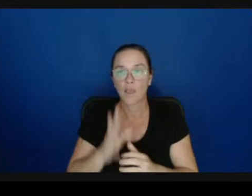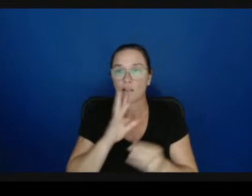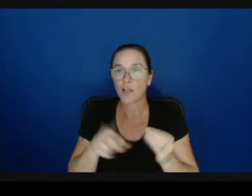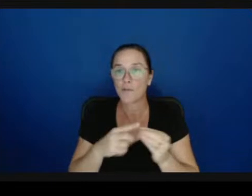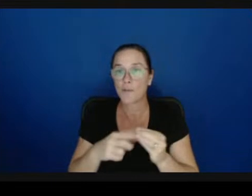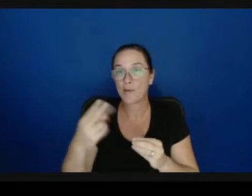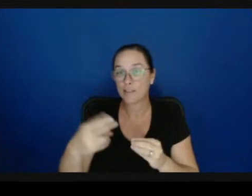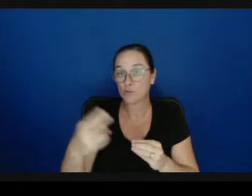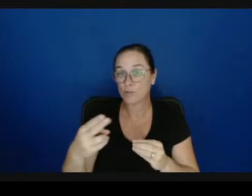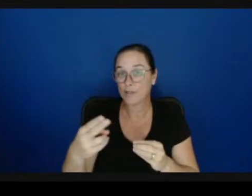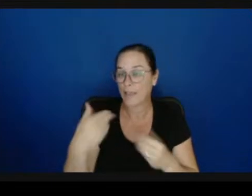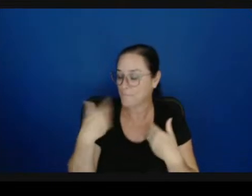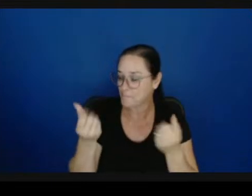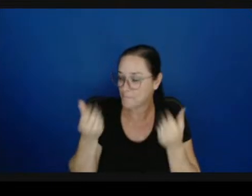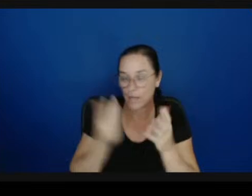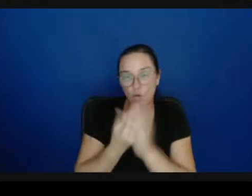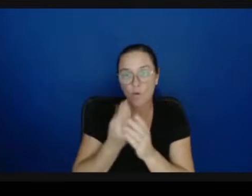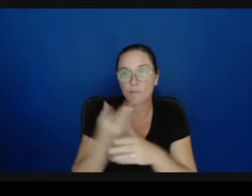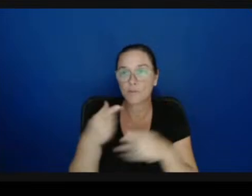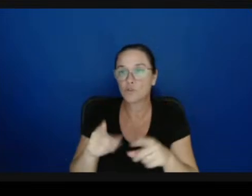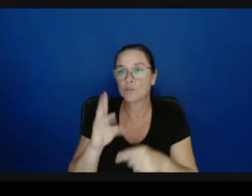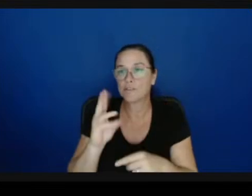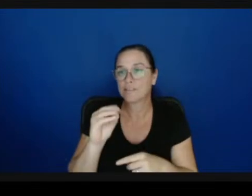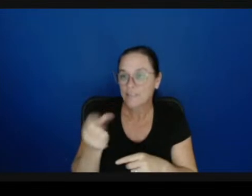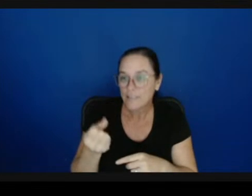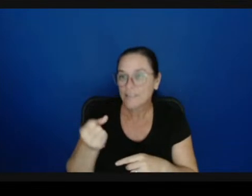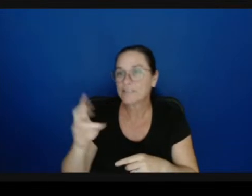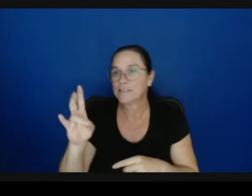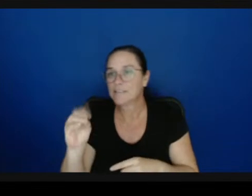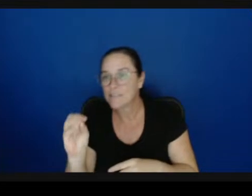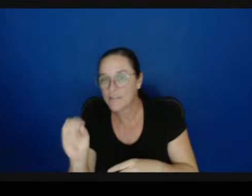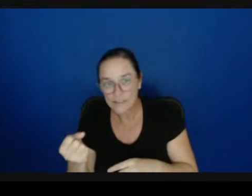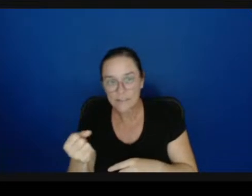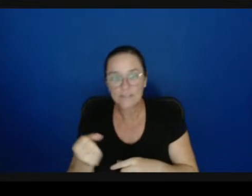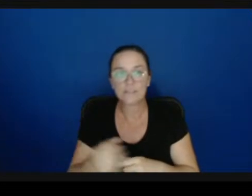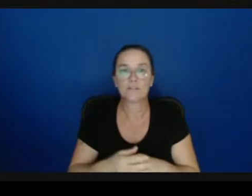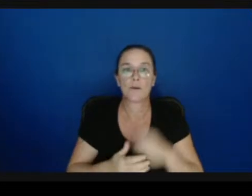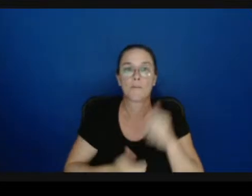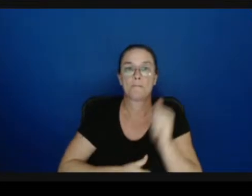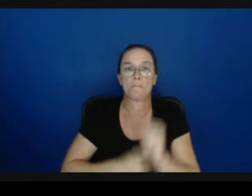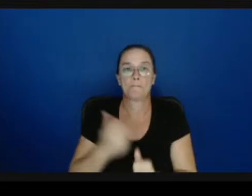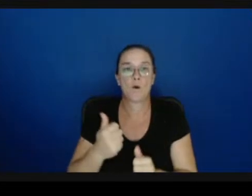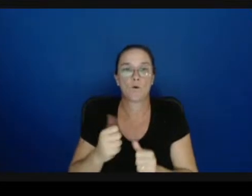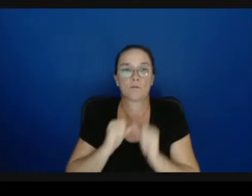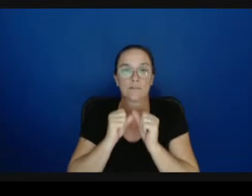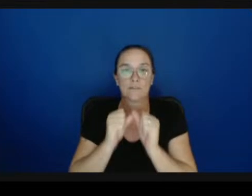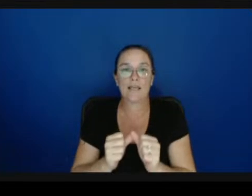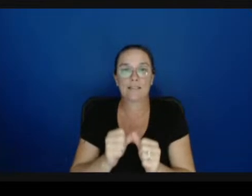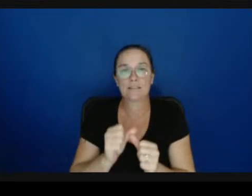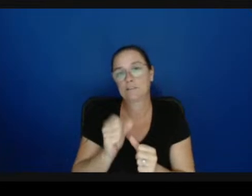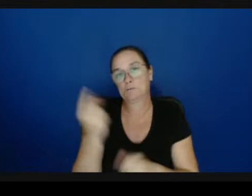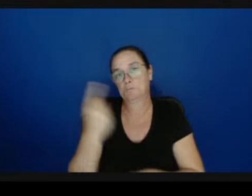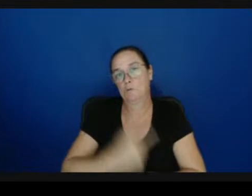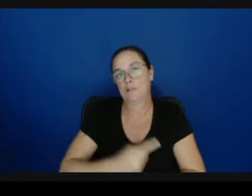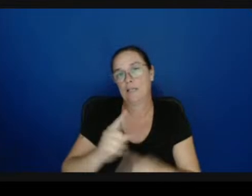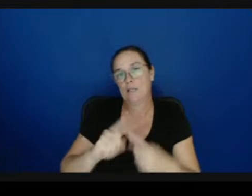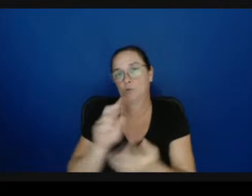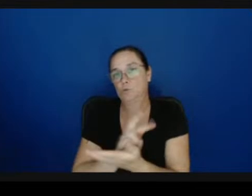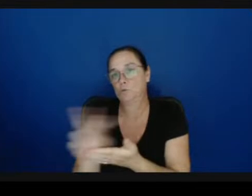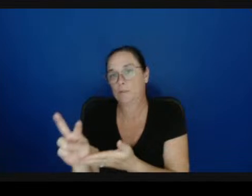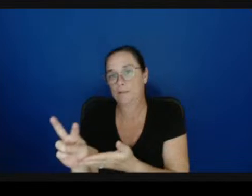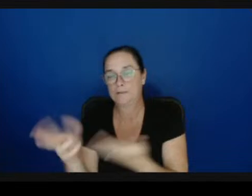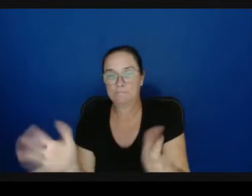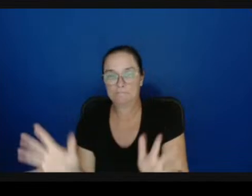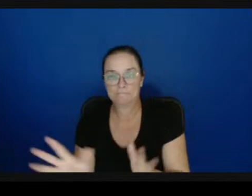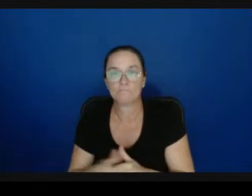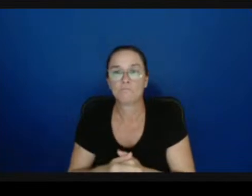many eruptions in this area during the 60s and 70s. Most of those between less than a day to about 2 weeks.